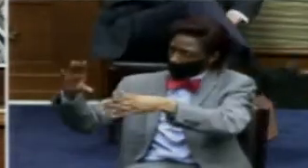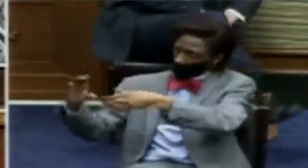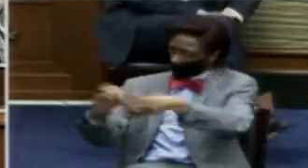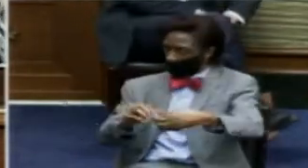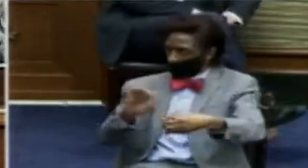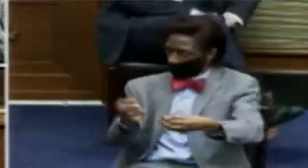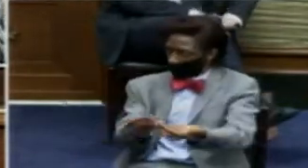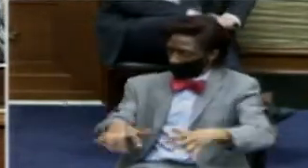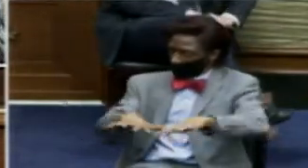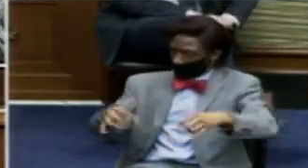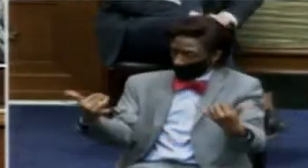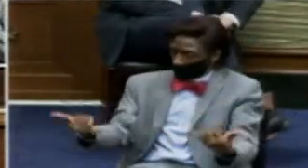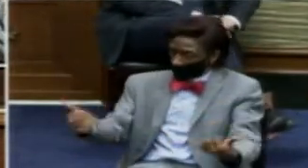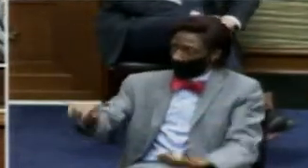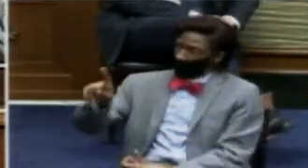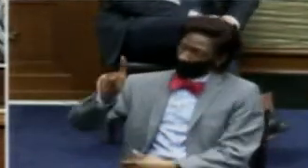today?